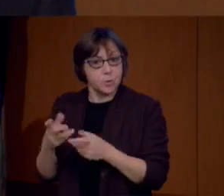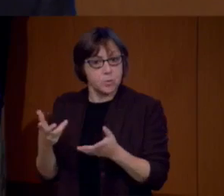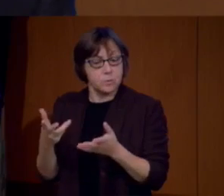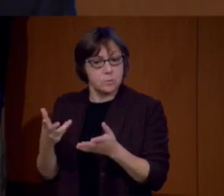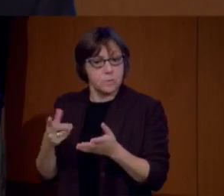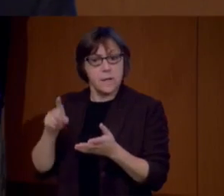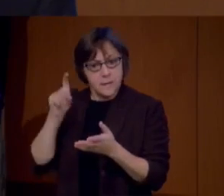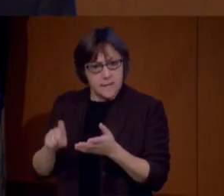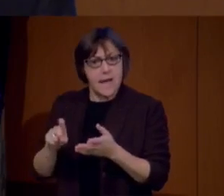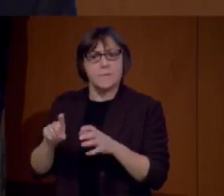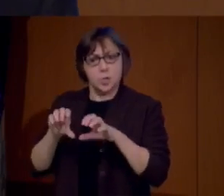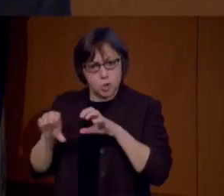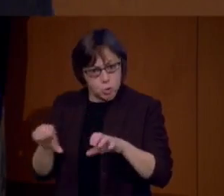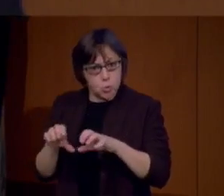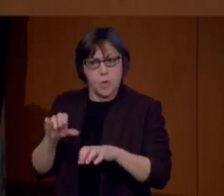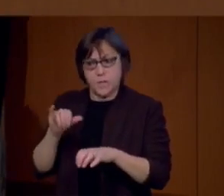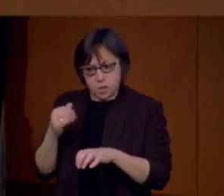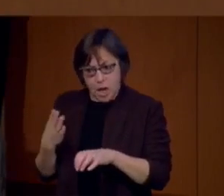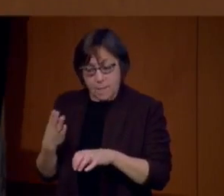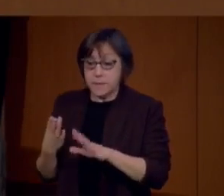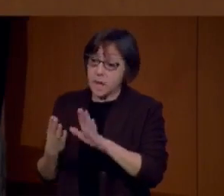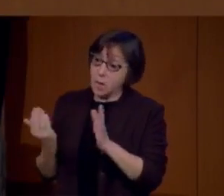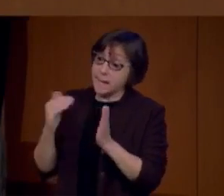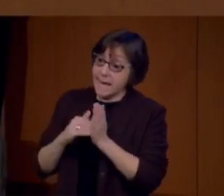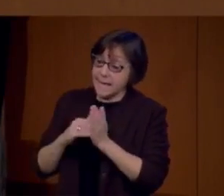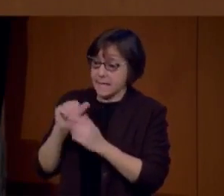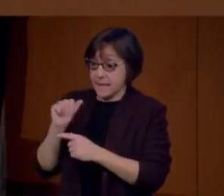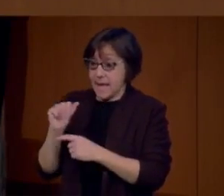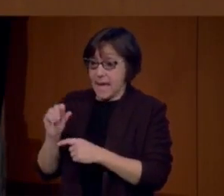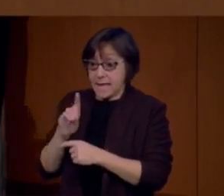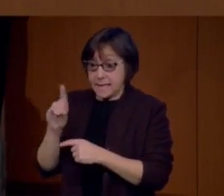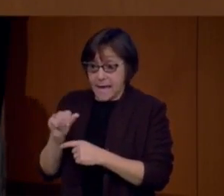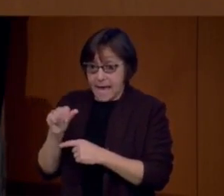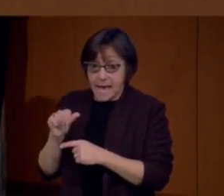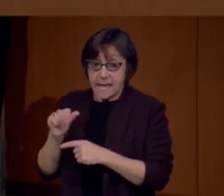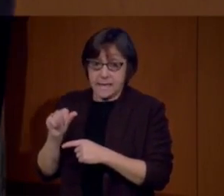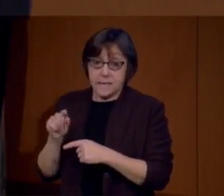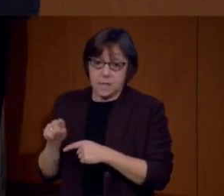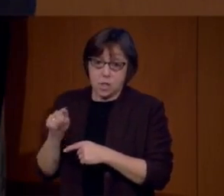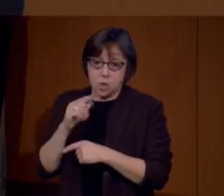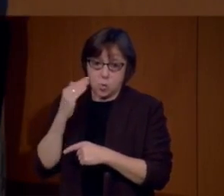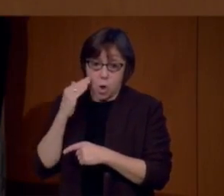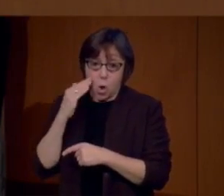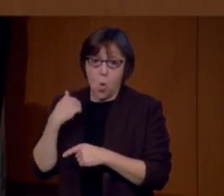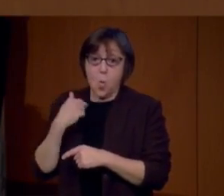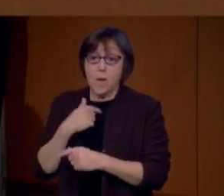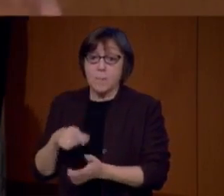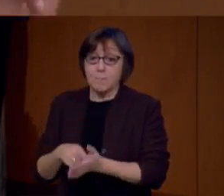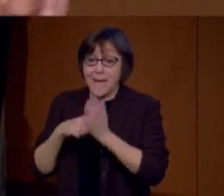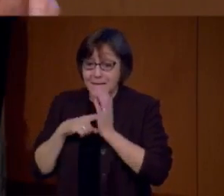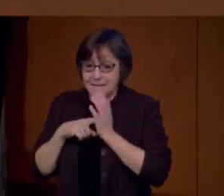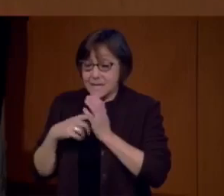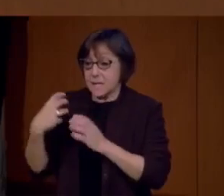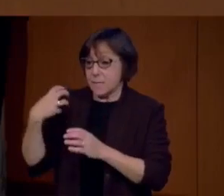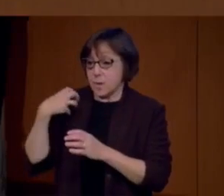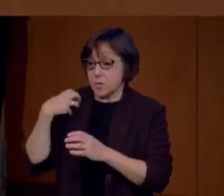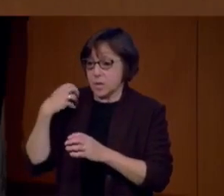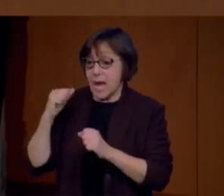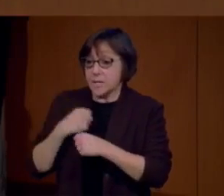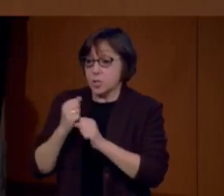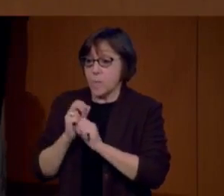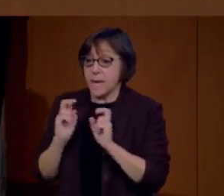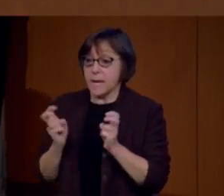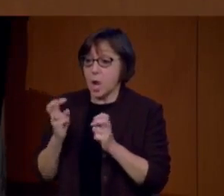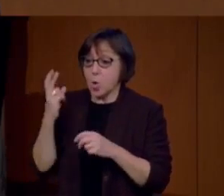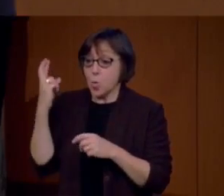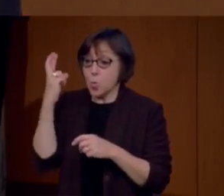They have to be able to do the job. Now, again, in the ADA, as you know, we mandated that employers had to make reasonable accommodations